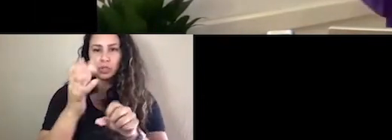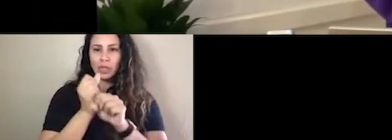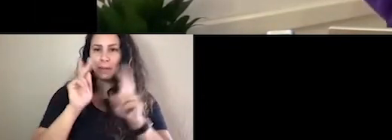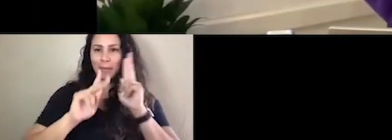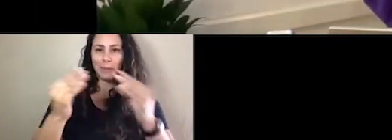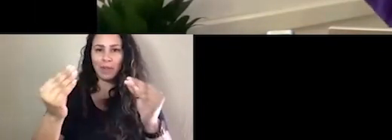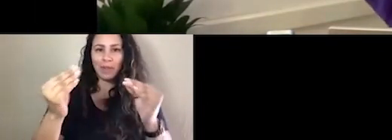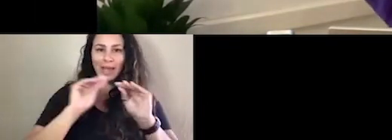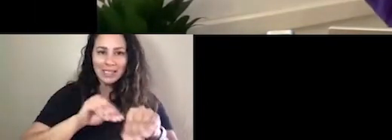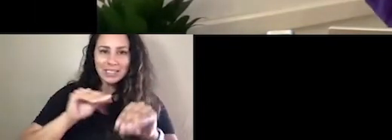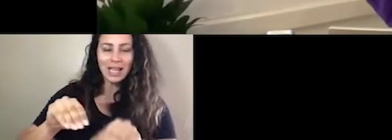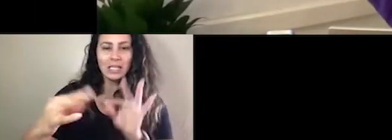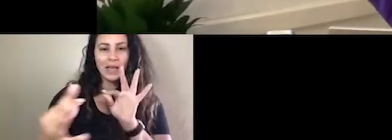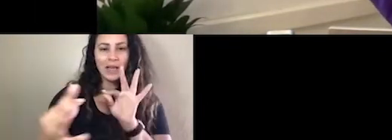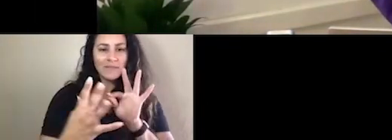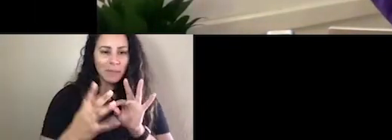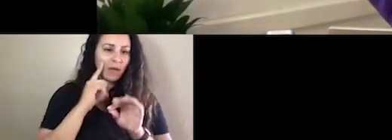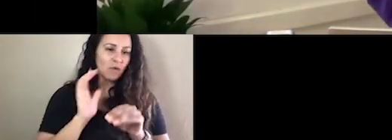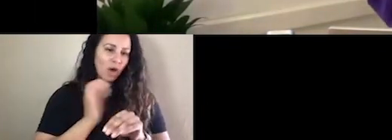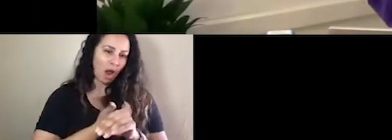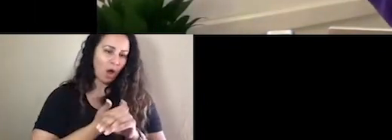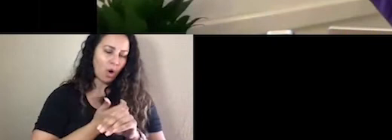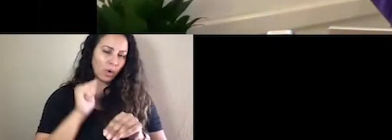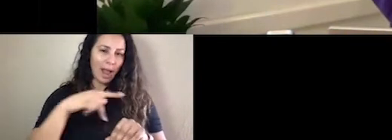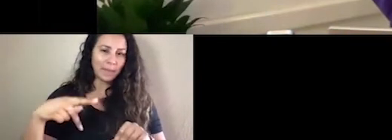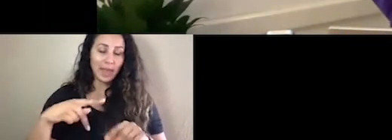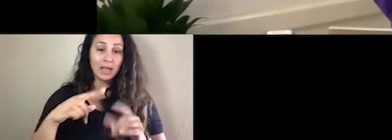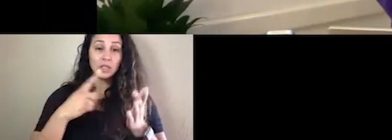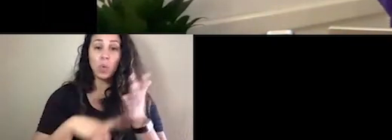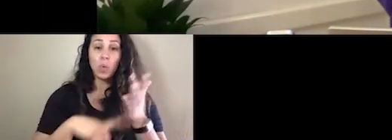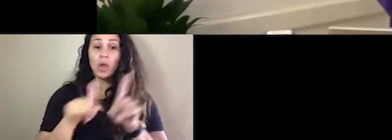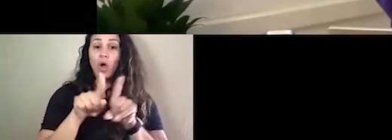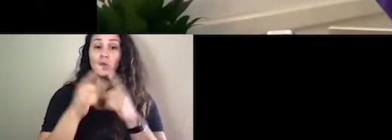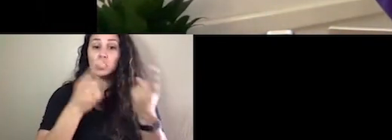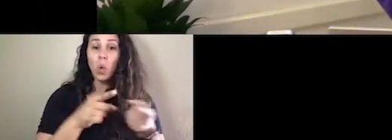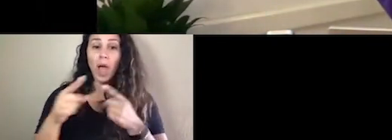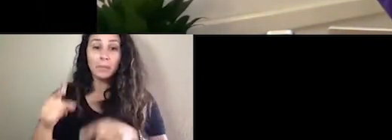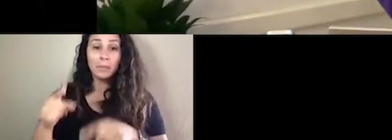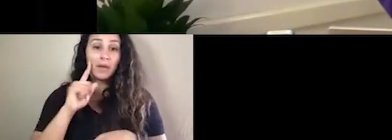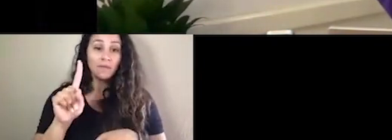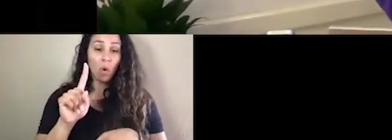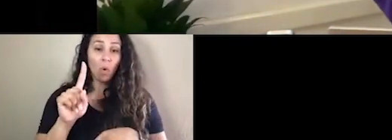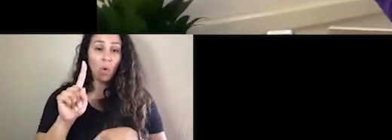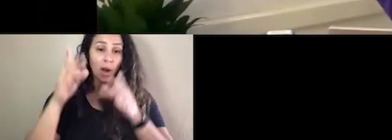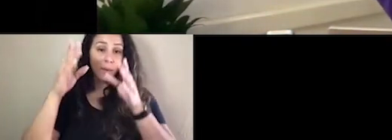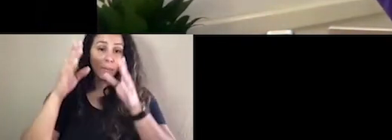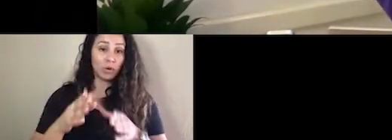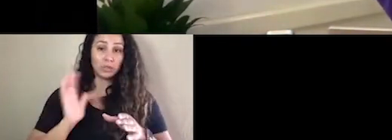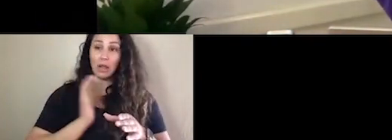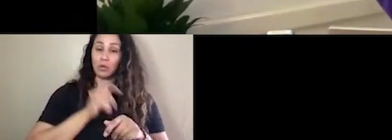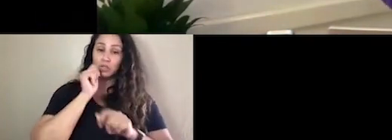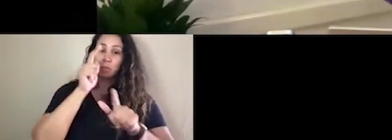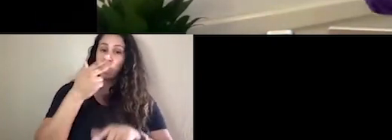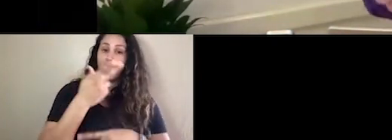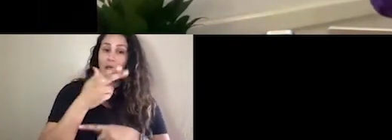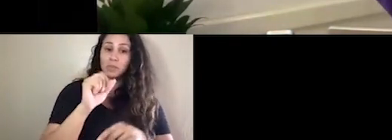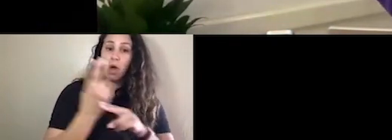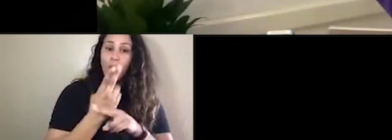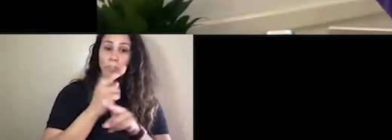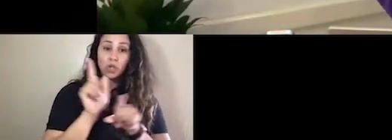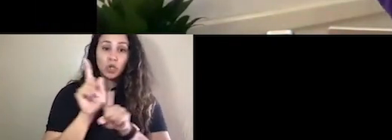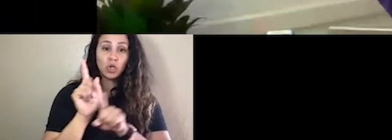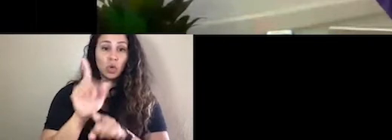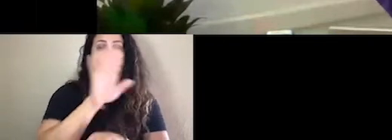feedback for the application, and so forth. What happened as well, for a positive surprise, is that HubSpot also used their